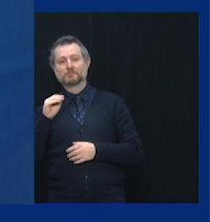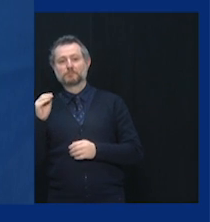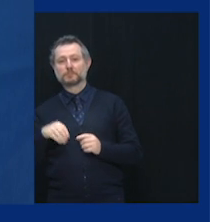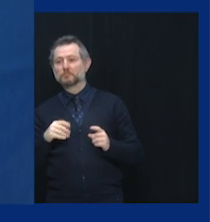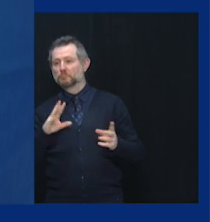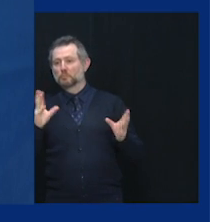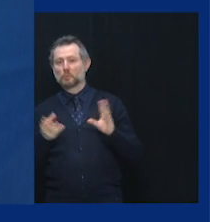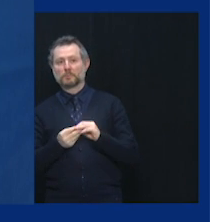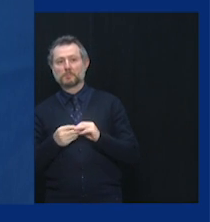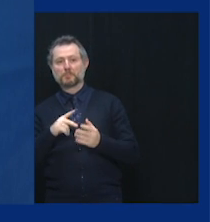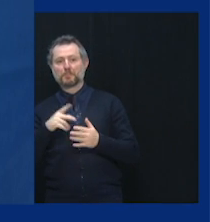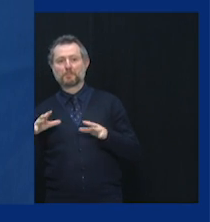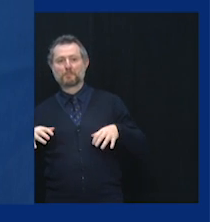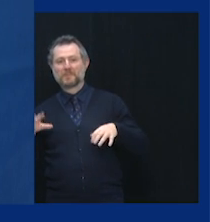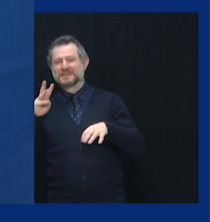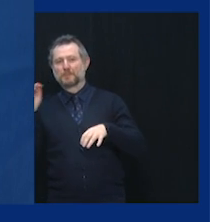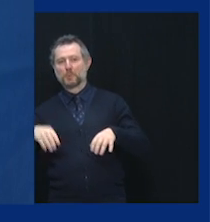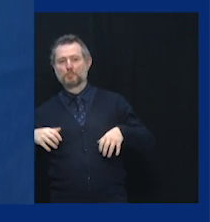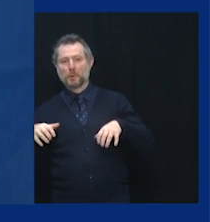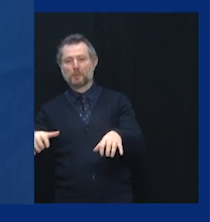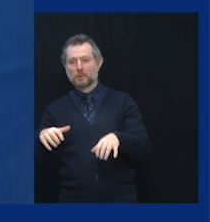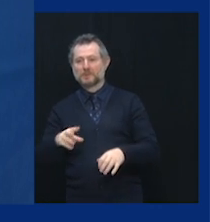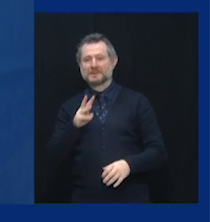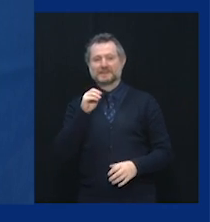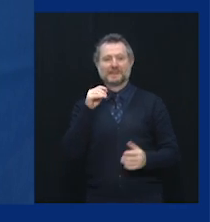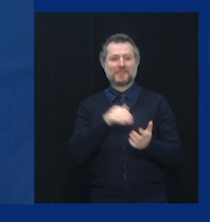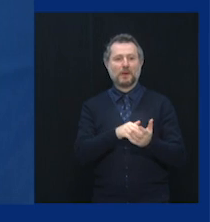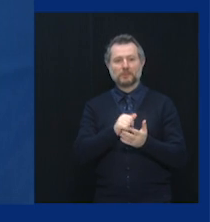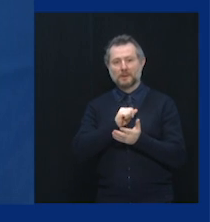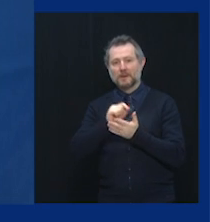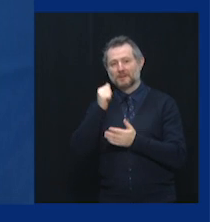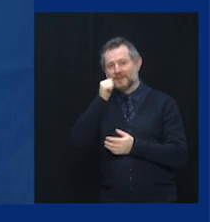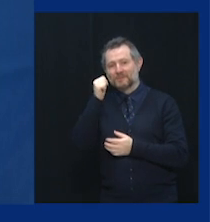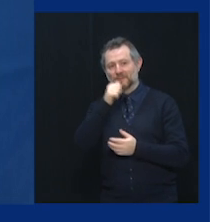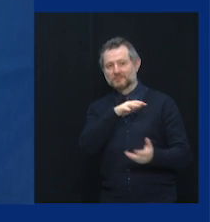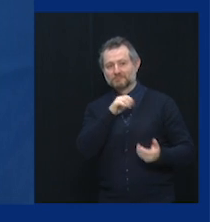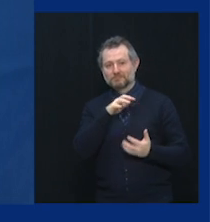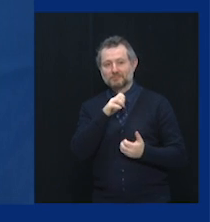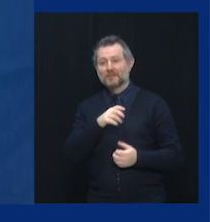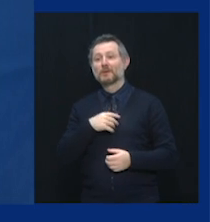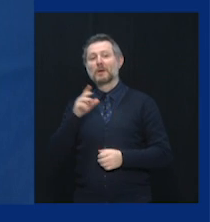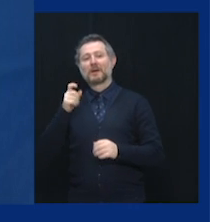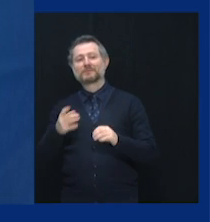420,000 dosages per day. That is higher than we are now.